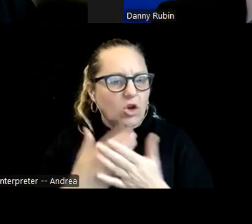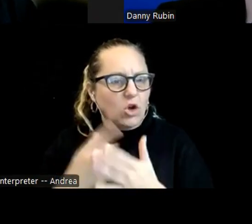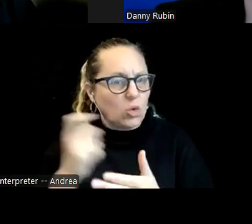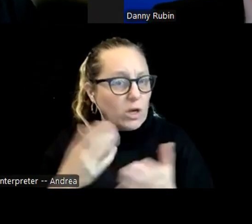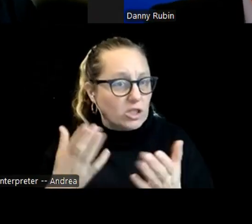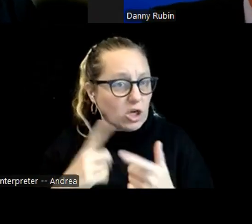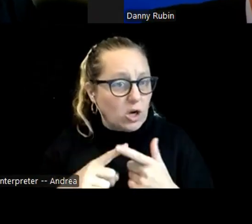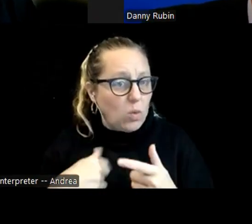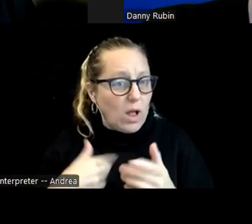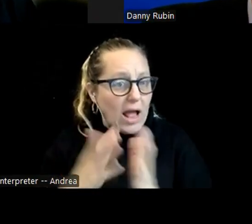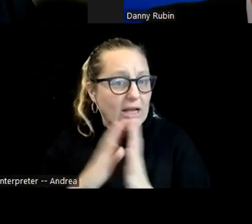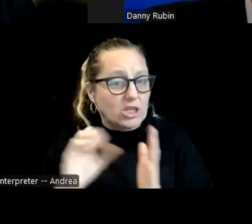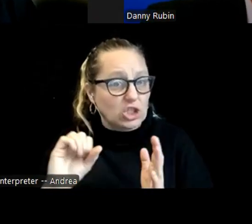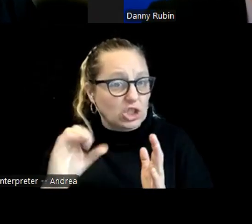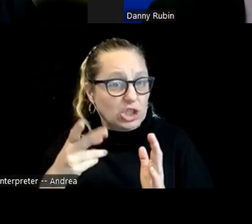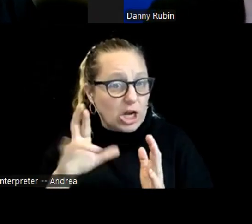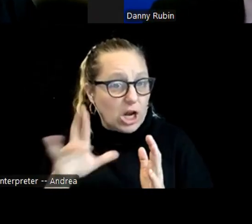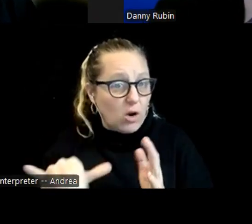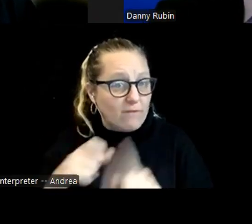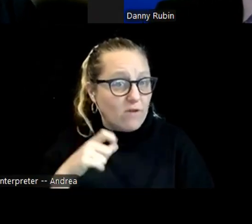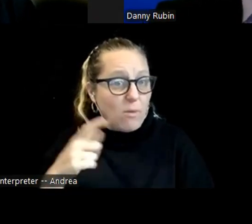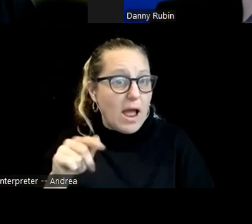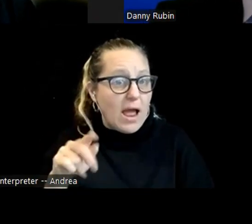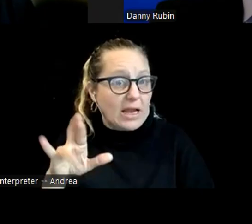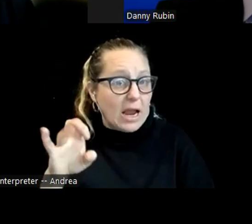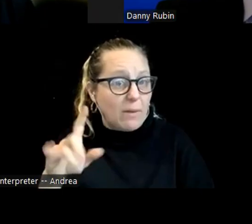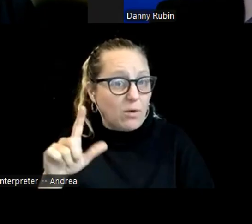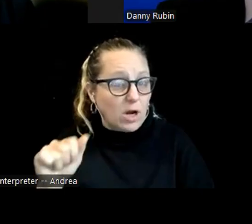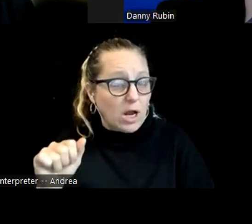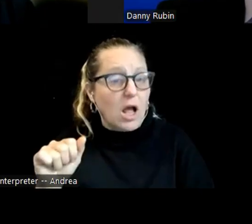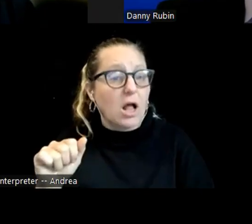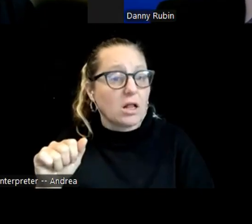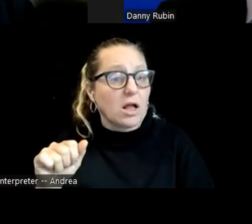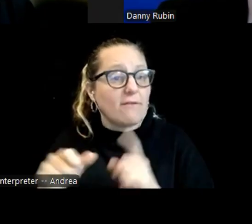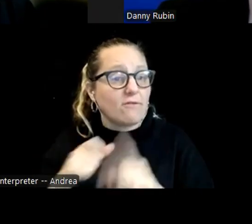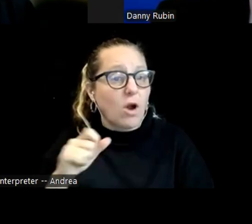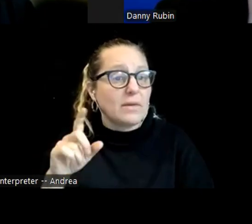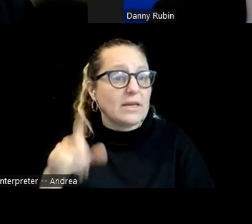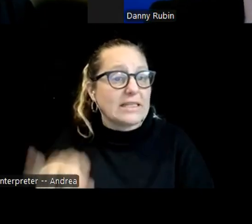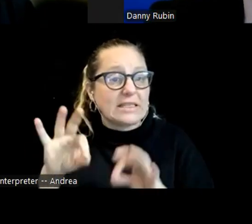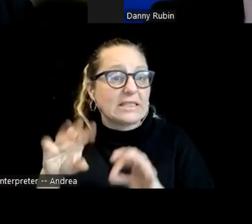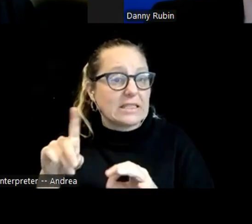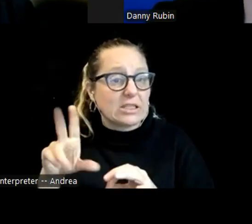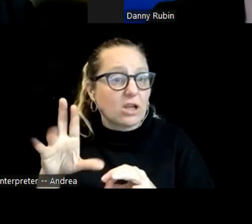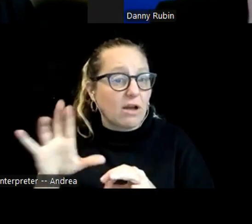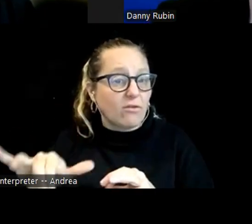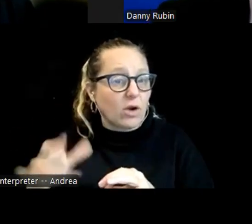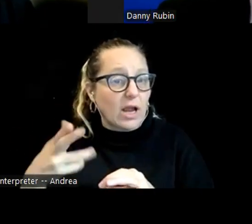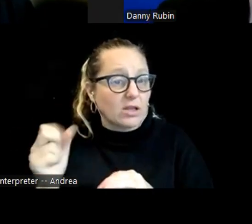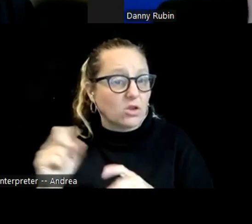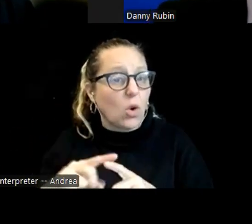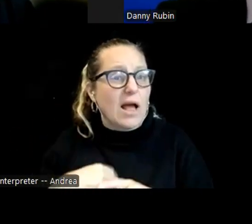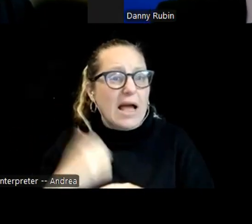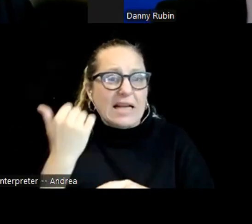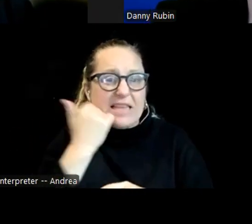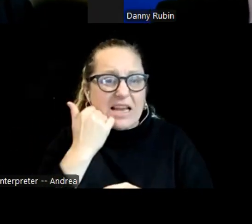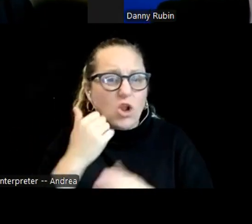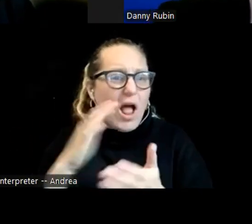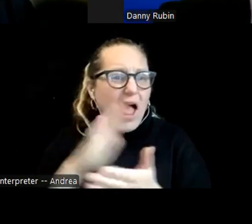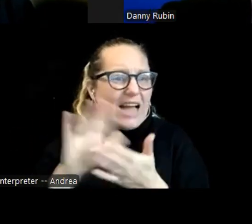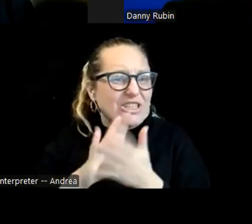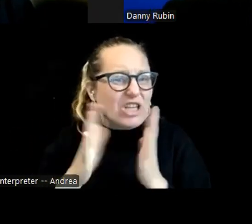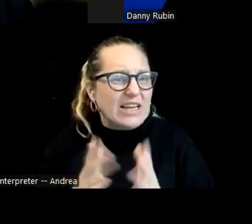Sherry. This is from Gabriella Troches from Discovery High School. What is the difference between a dental hygienist and a dental assistant?